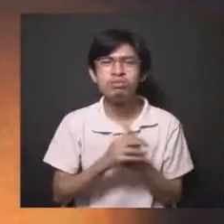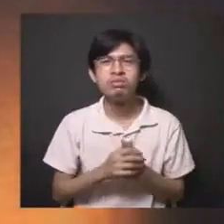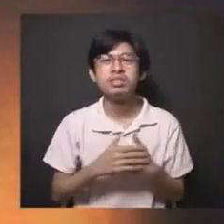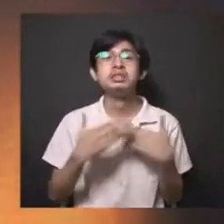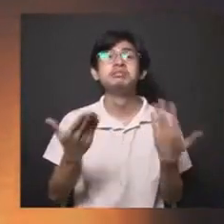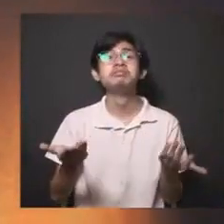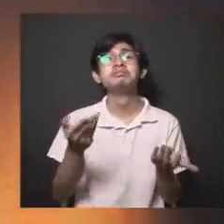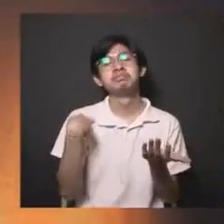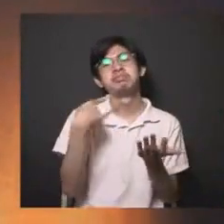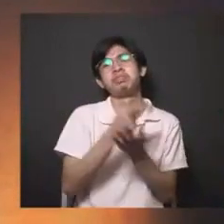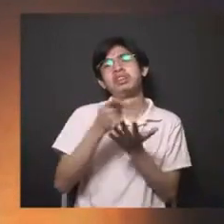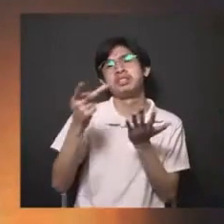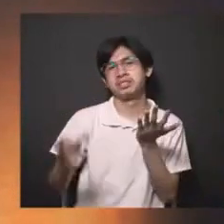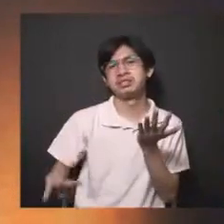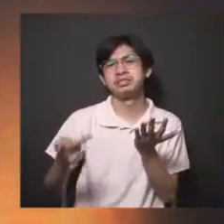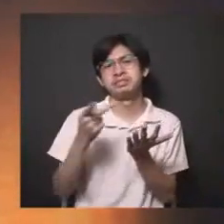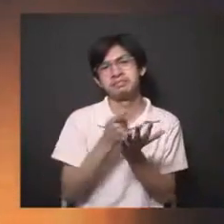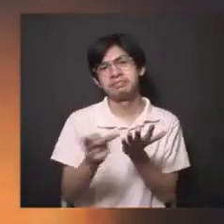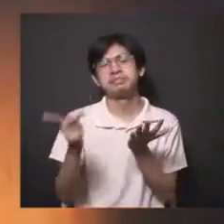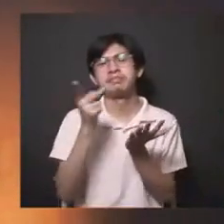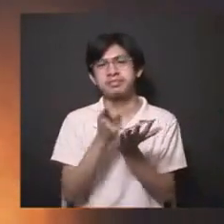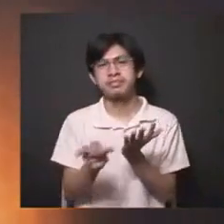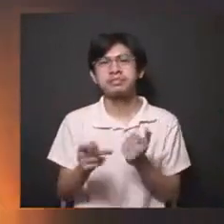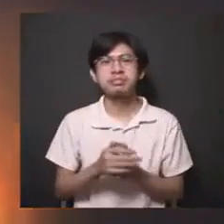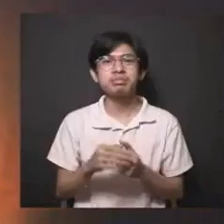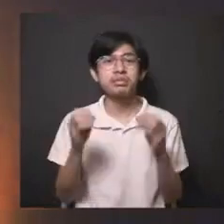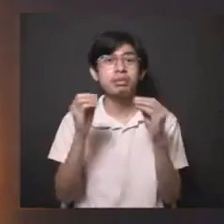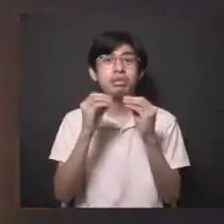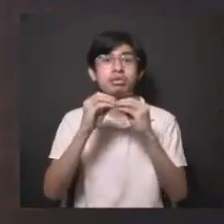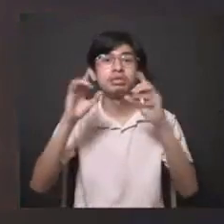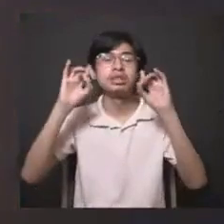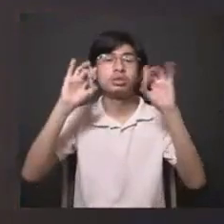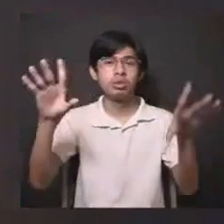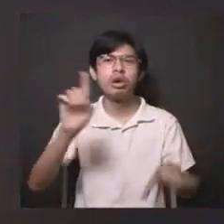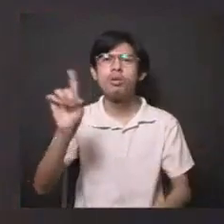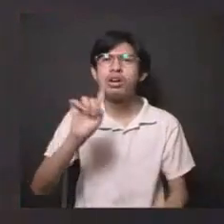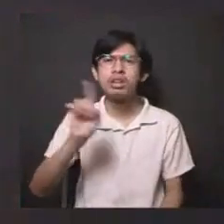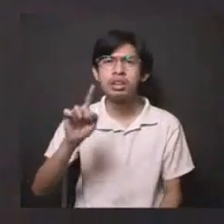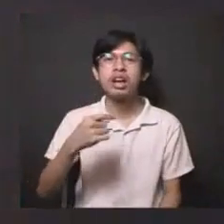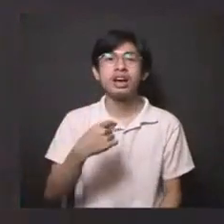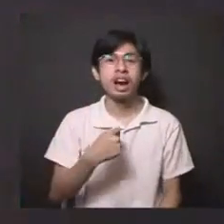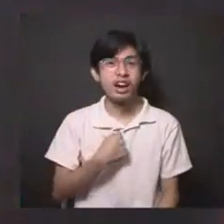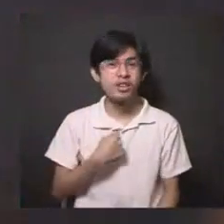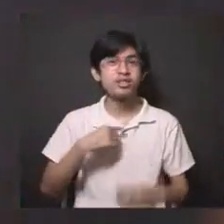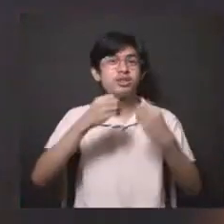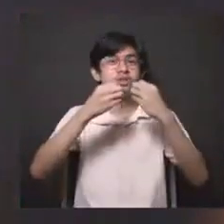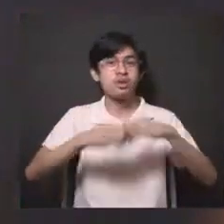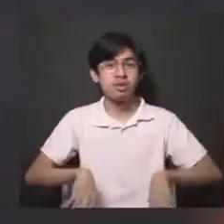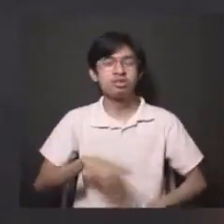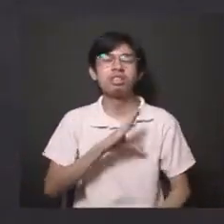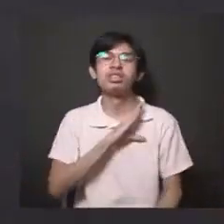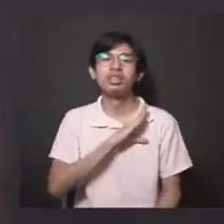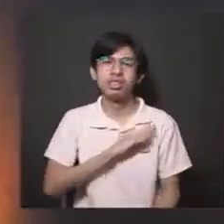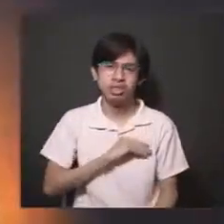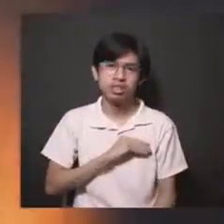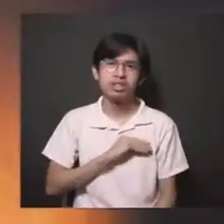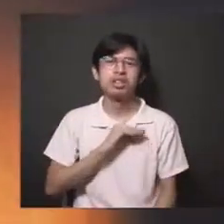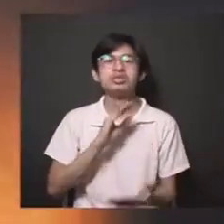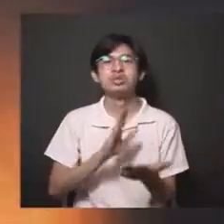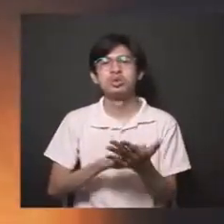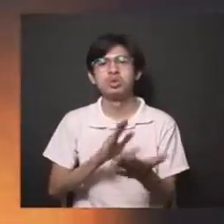even worse was, you know, I lost all confidence in school because not only were my grades bad,